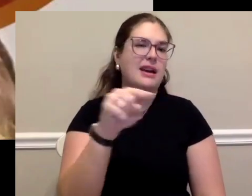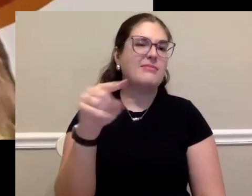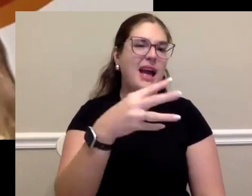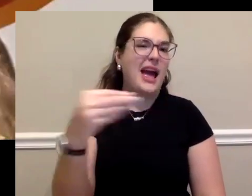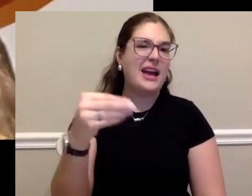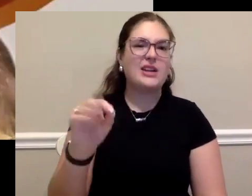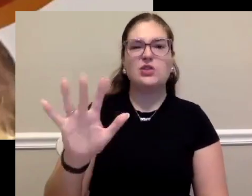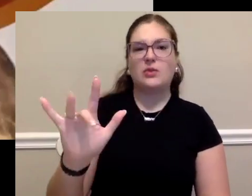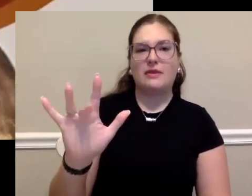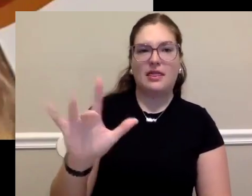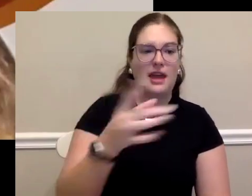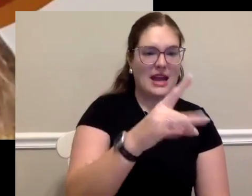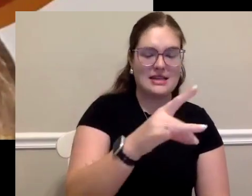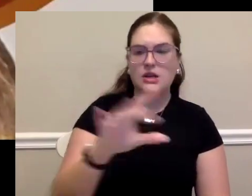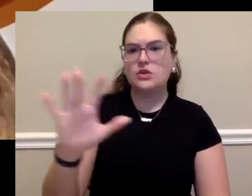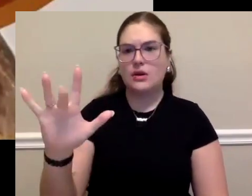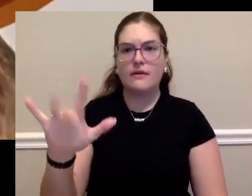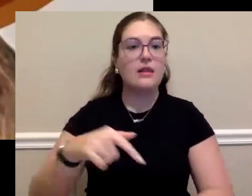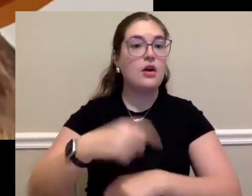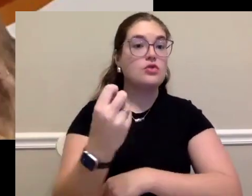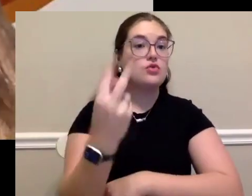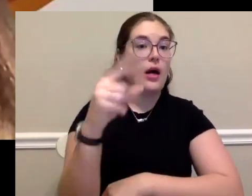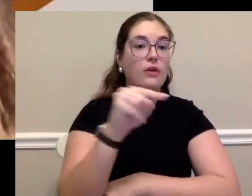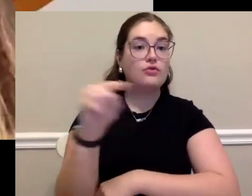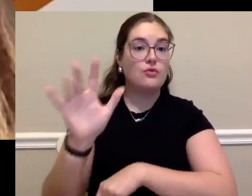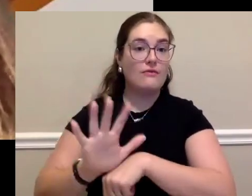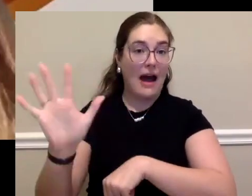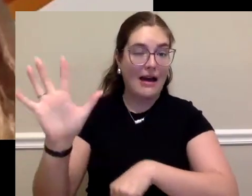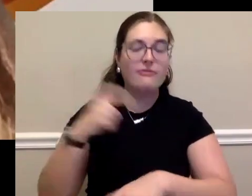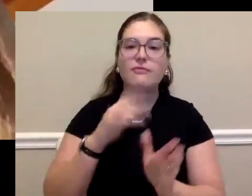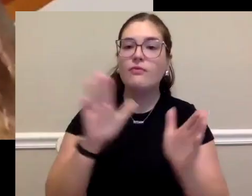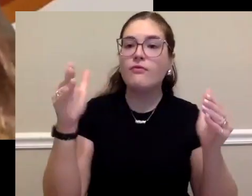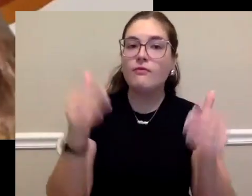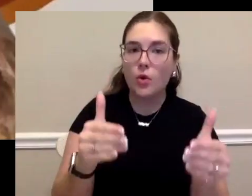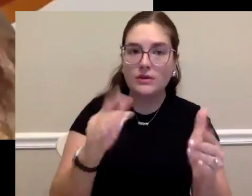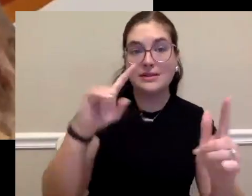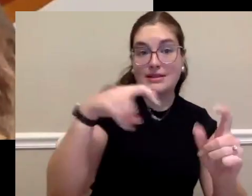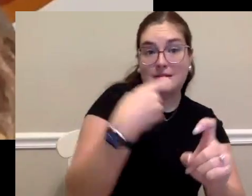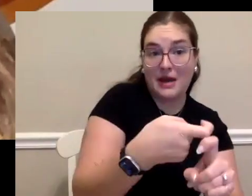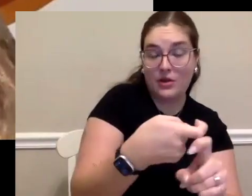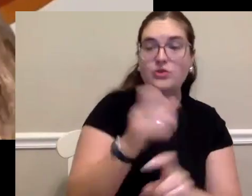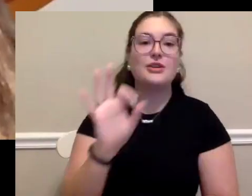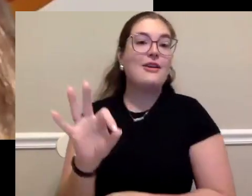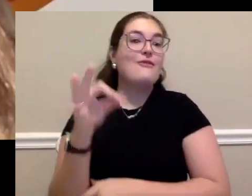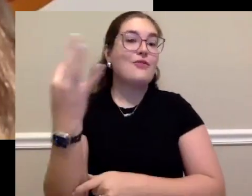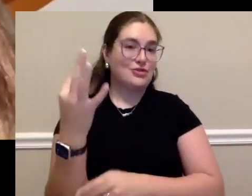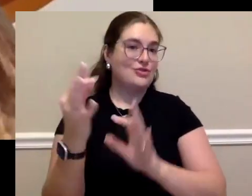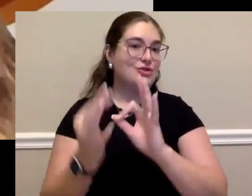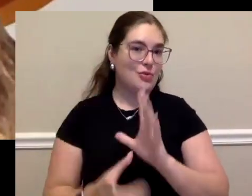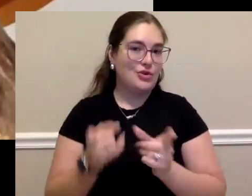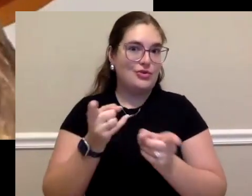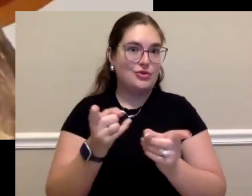to 5 p.m. This workshop is aimed at Spanish and French-speaking community